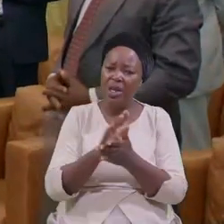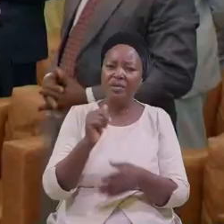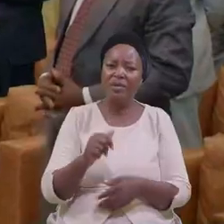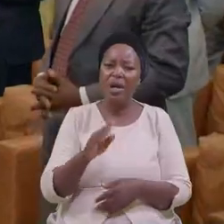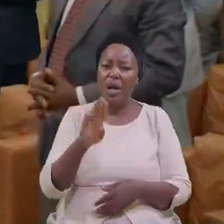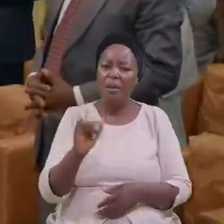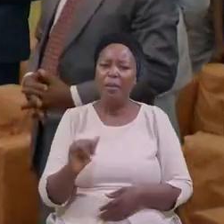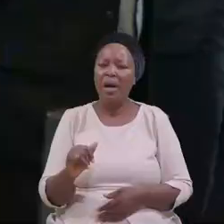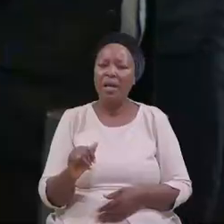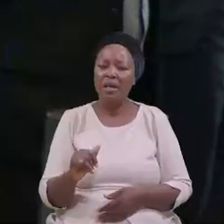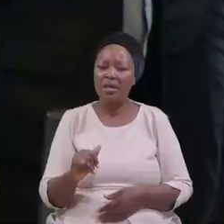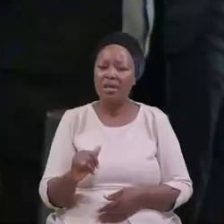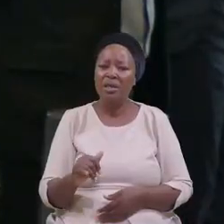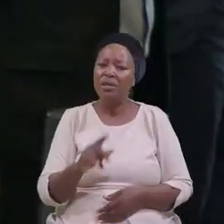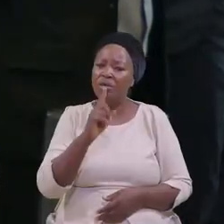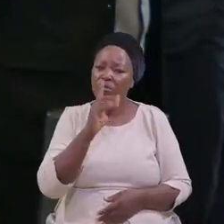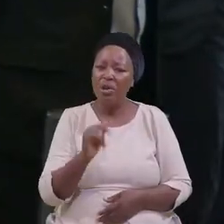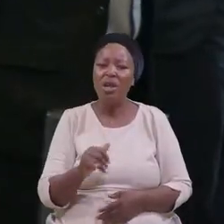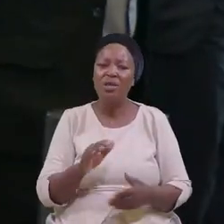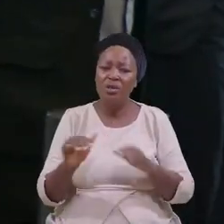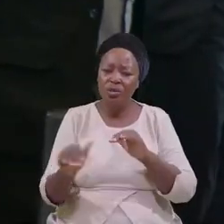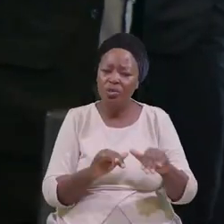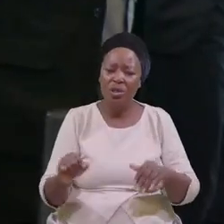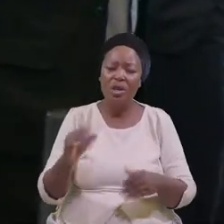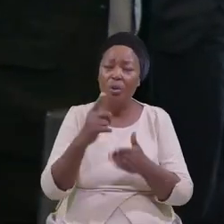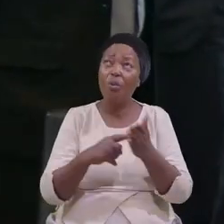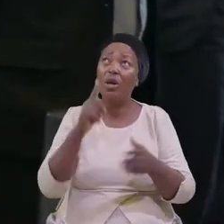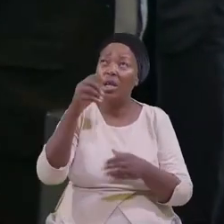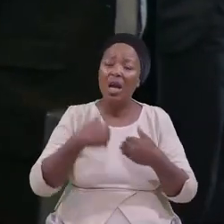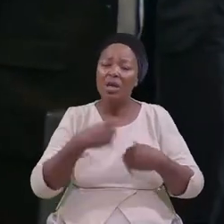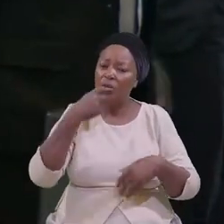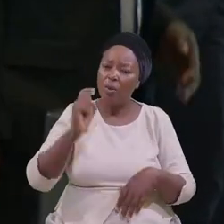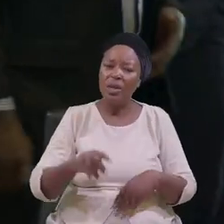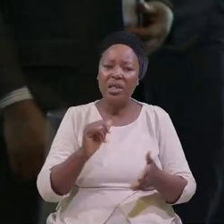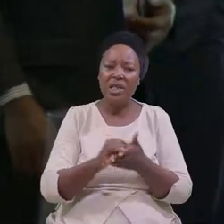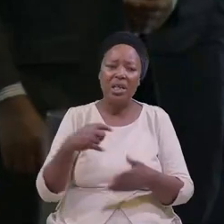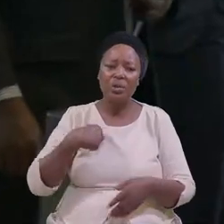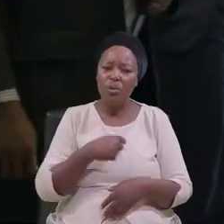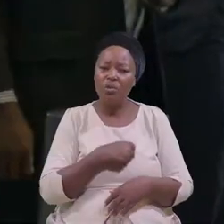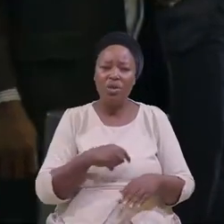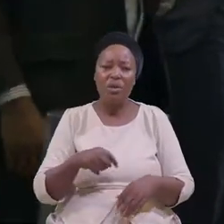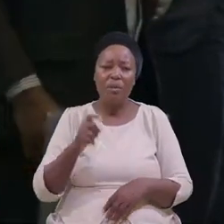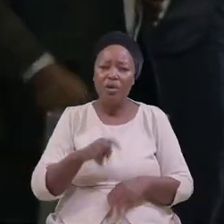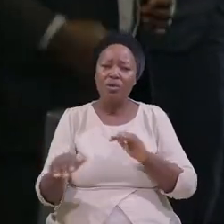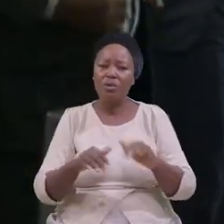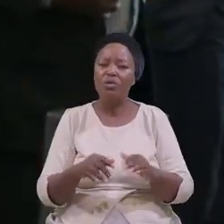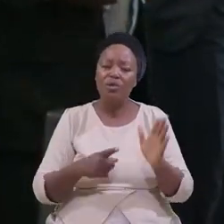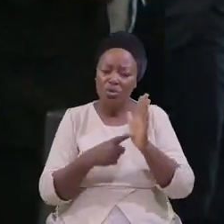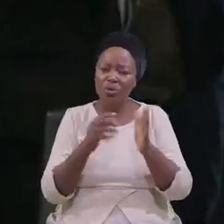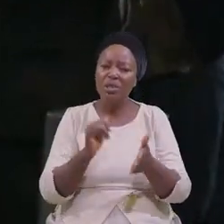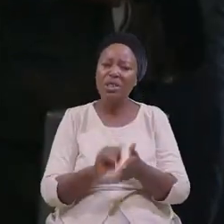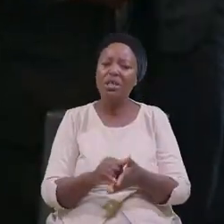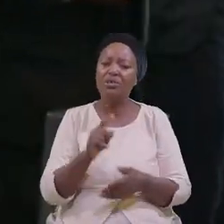by actually doing what he has commanded with you. Show that you believe by